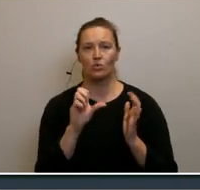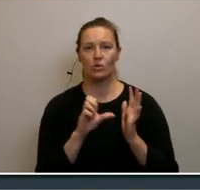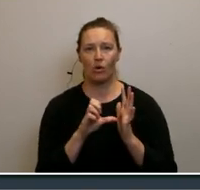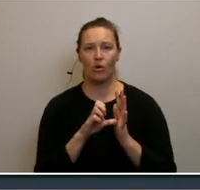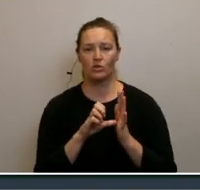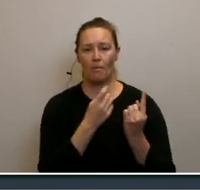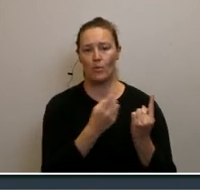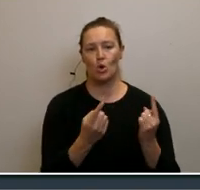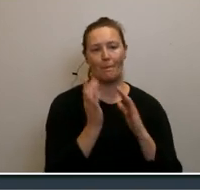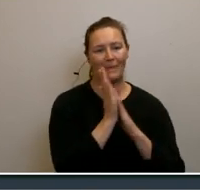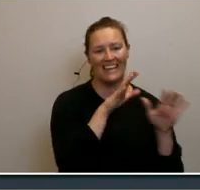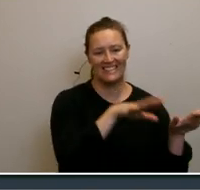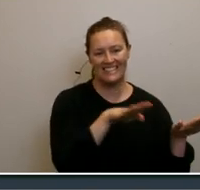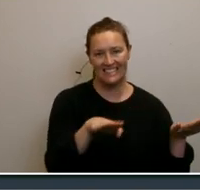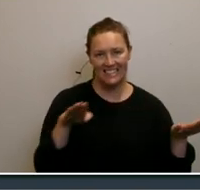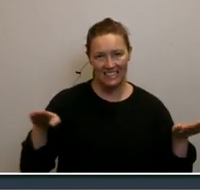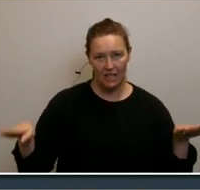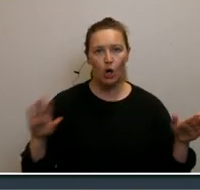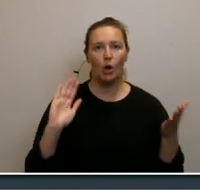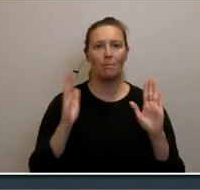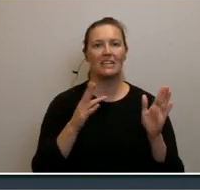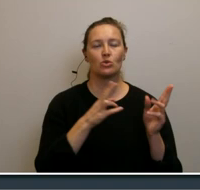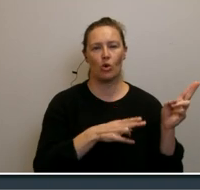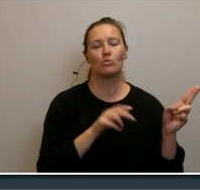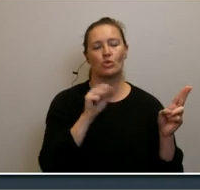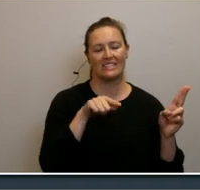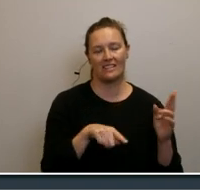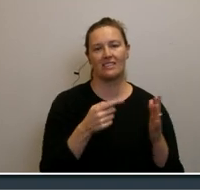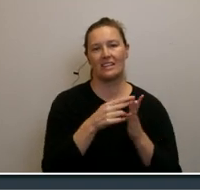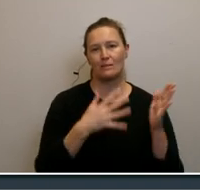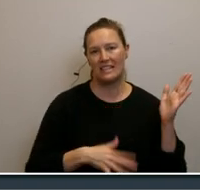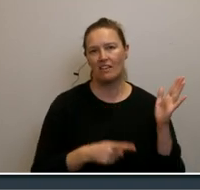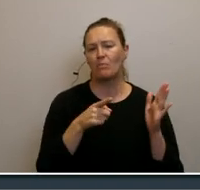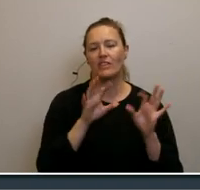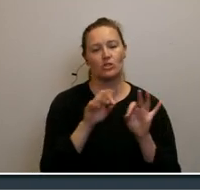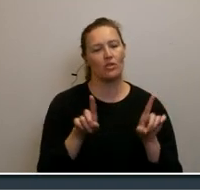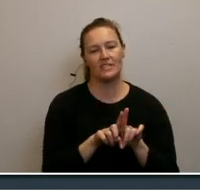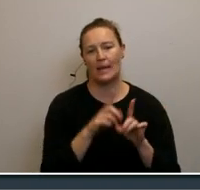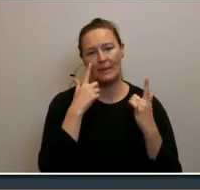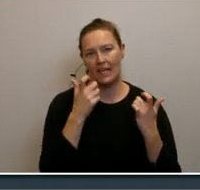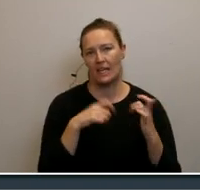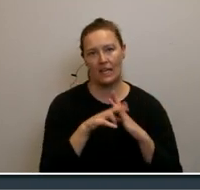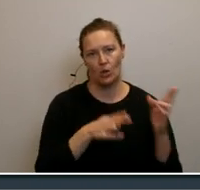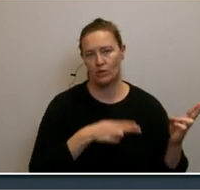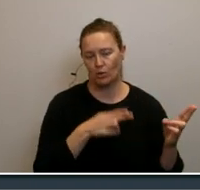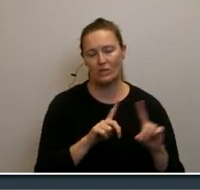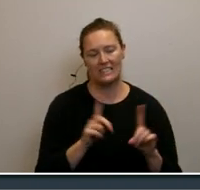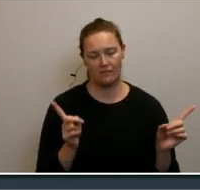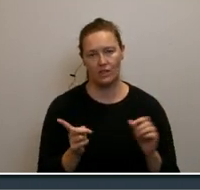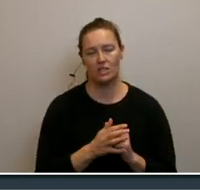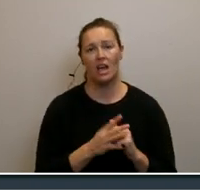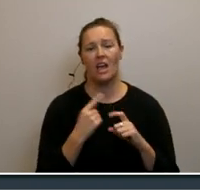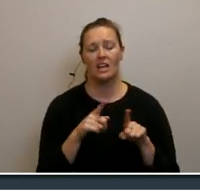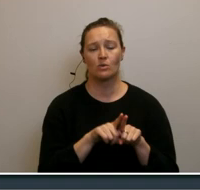bed is expensive relative to, say, a hospital, but this is not the kind of care you get in a hospital. And on top of that, it's a much